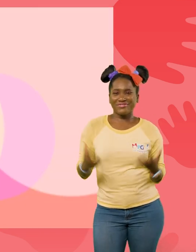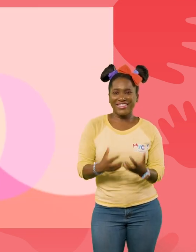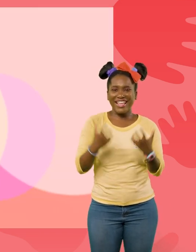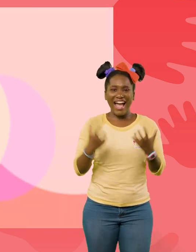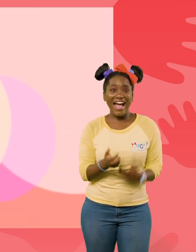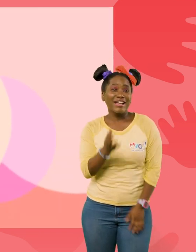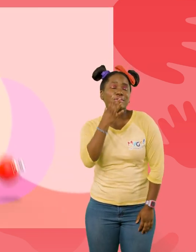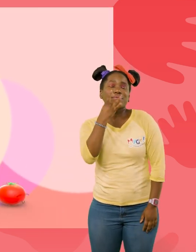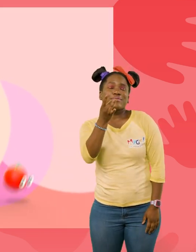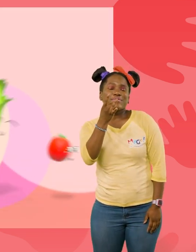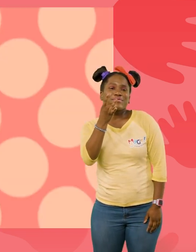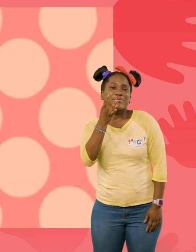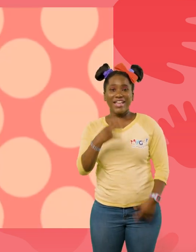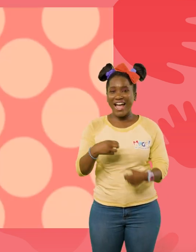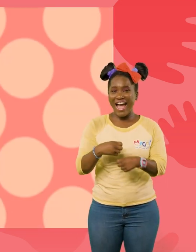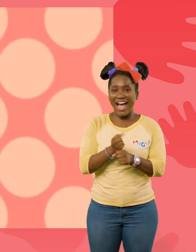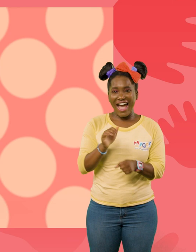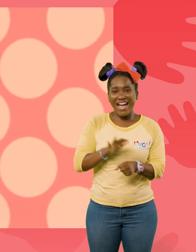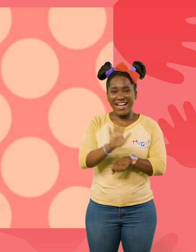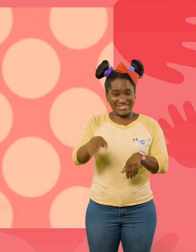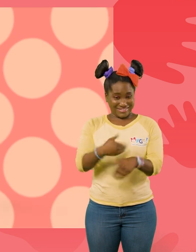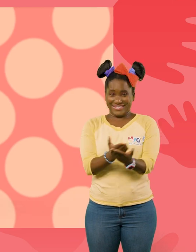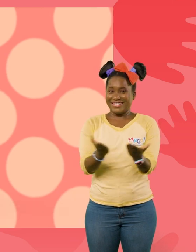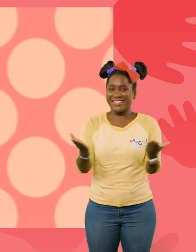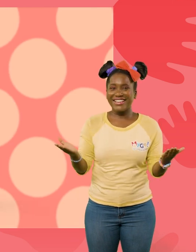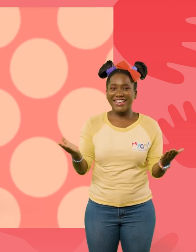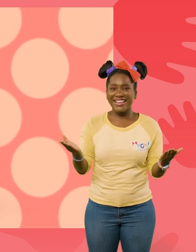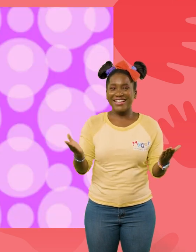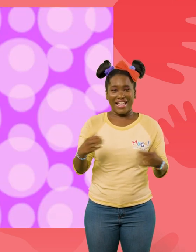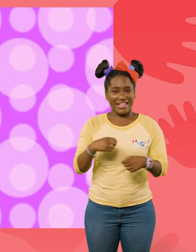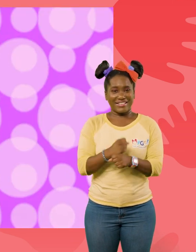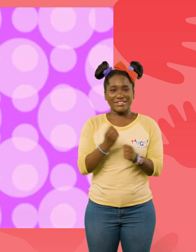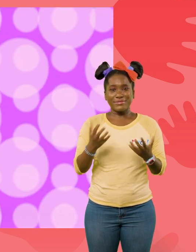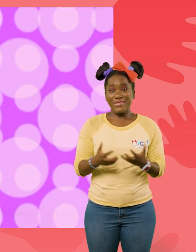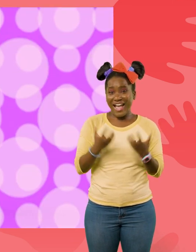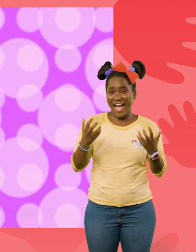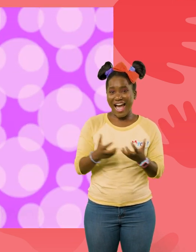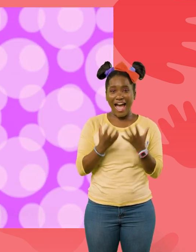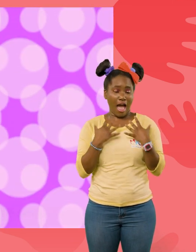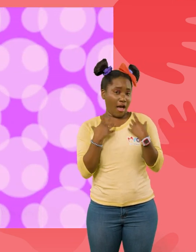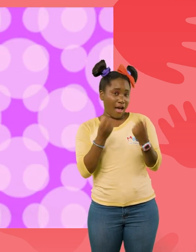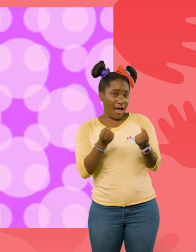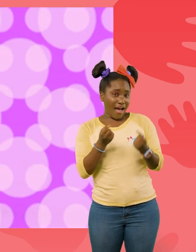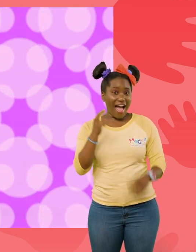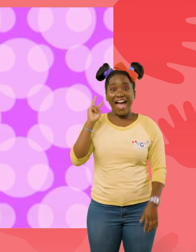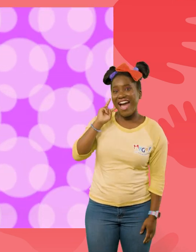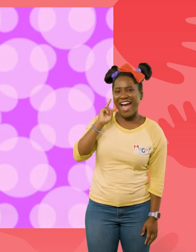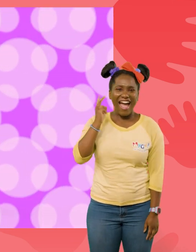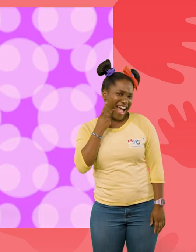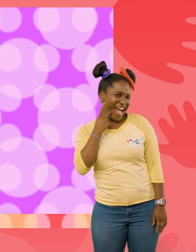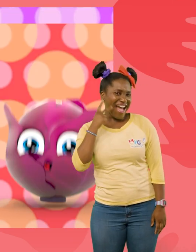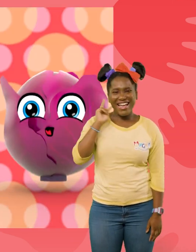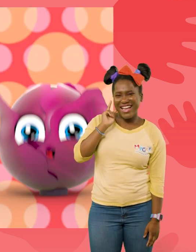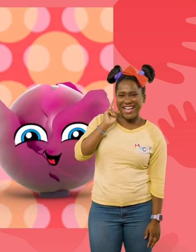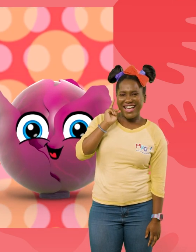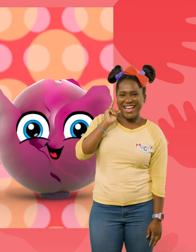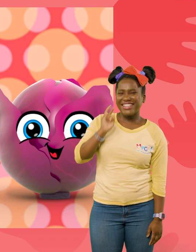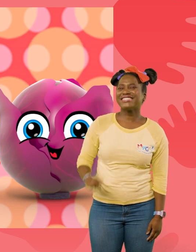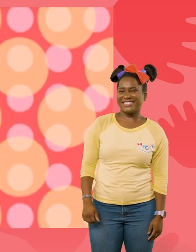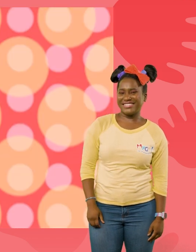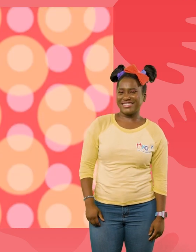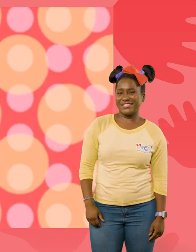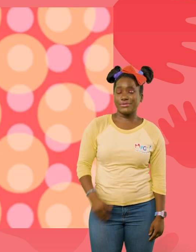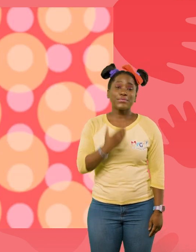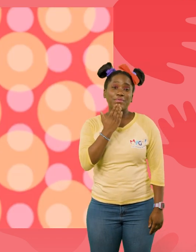Let's make a salad, it's tasty. Let's make enough for us all. Let's make a salad with healthy